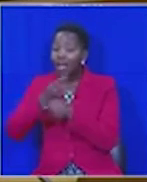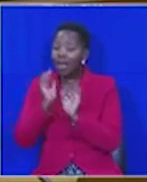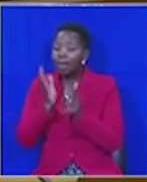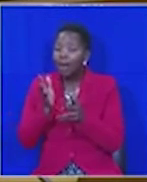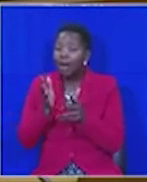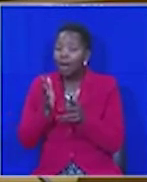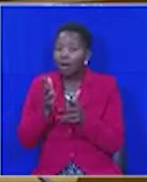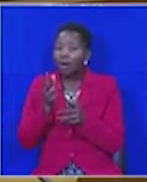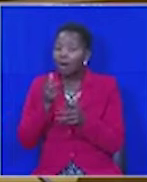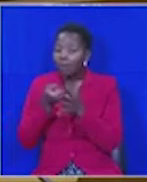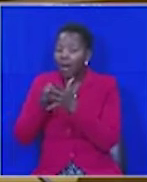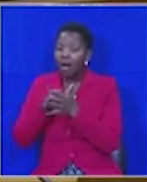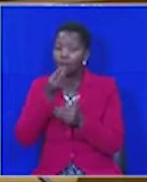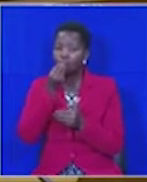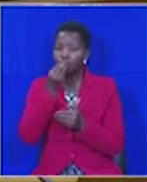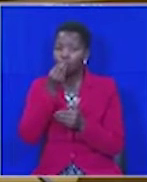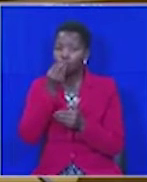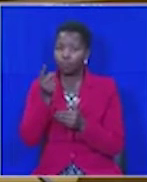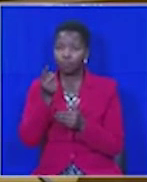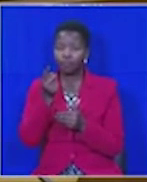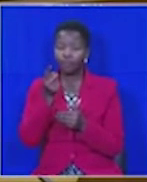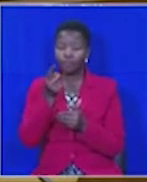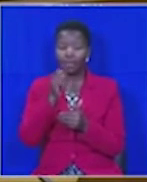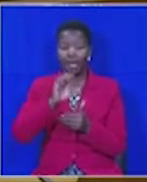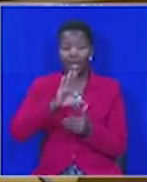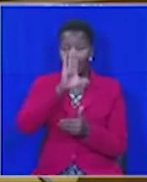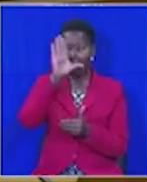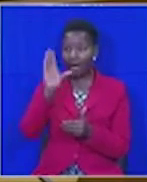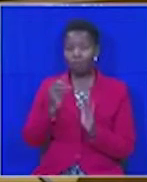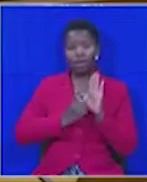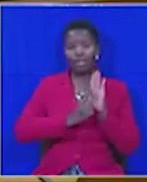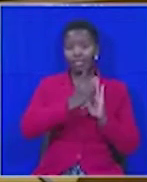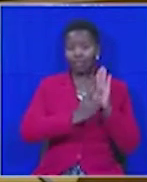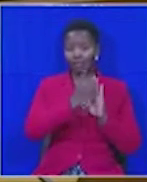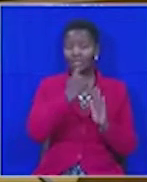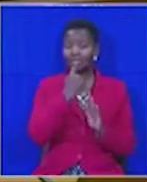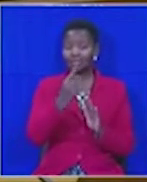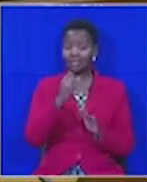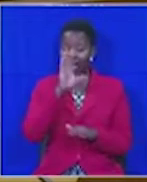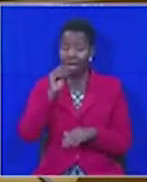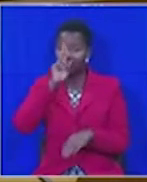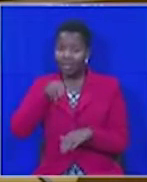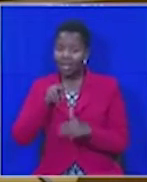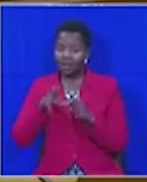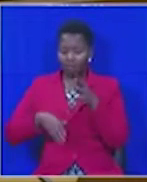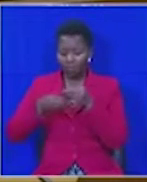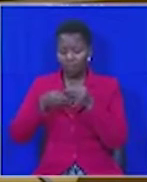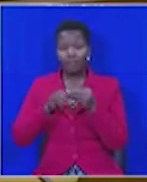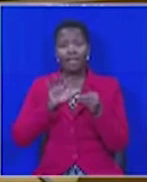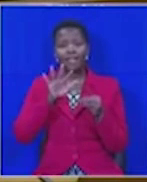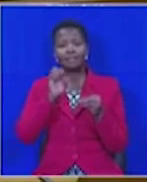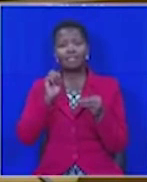$1.25 a day. The Africa Development estimates that Africa needs an additional 50 billion